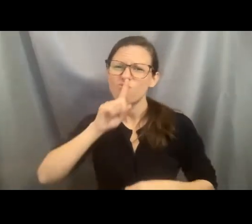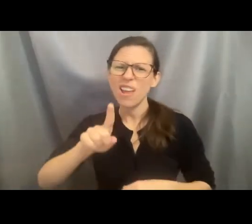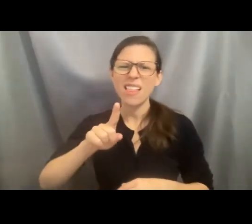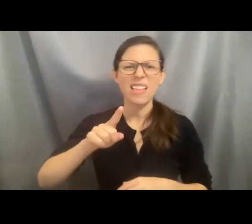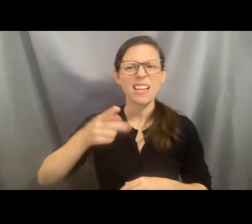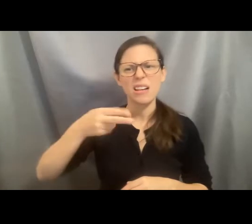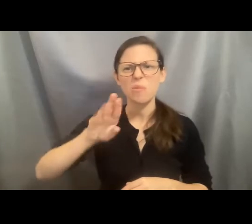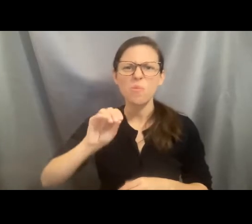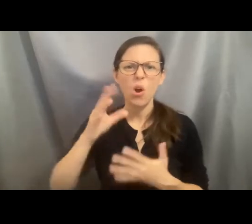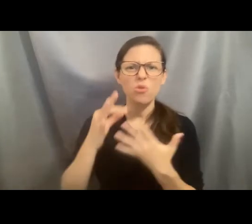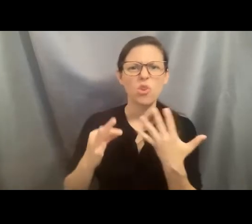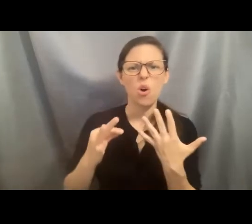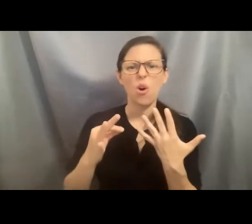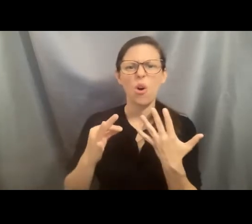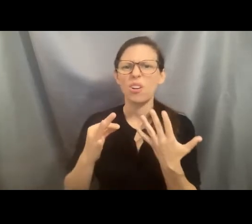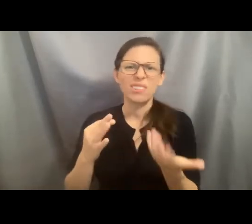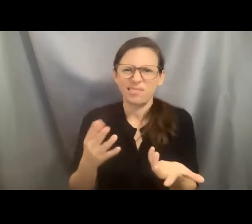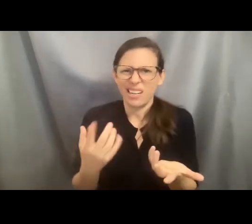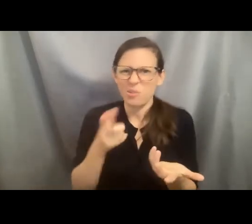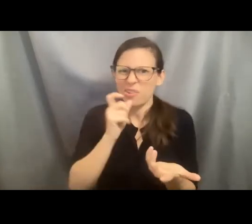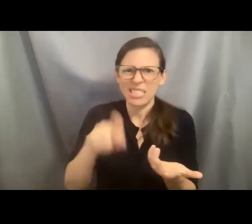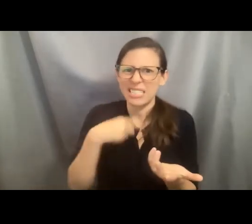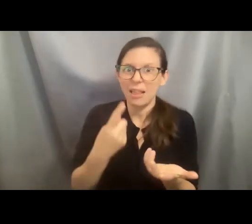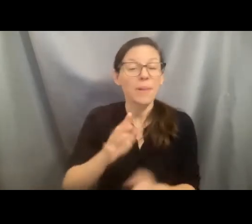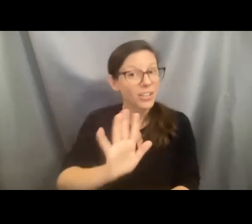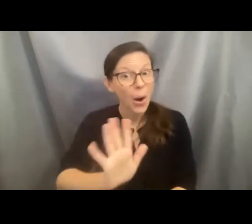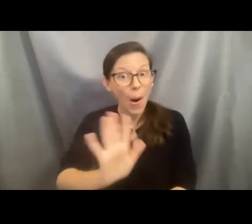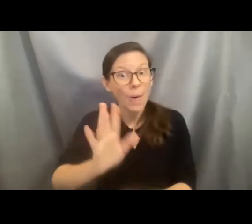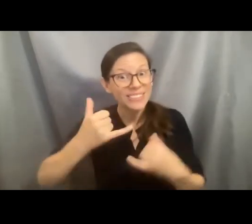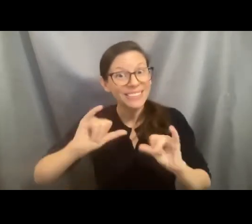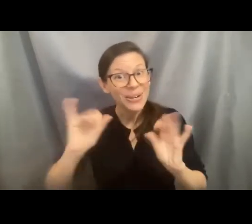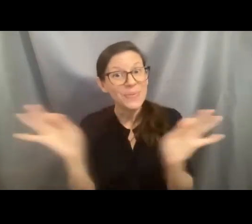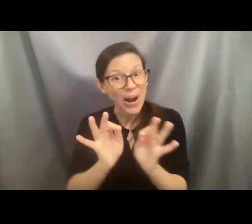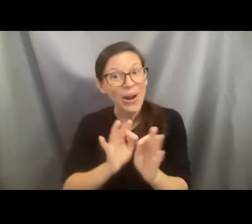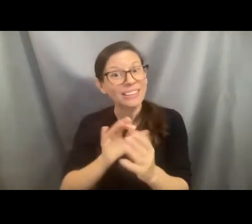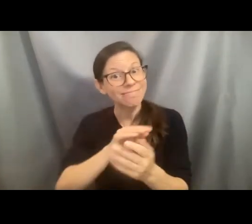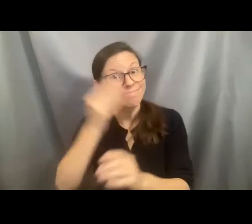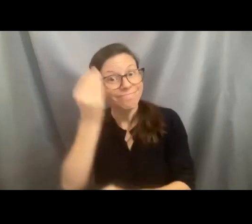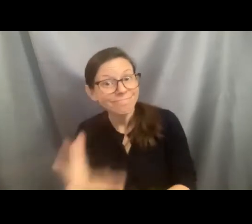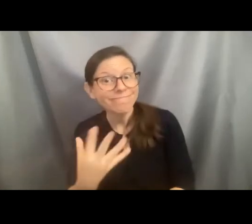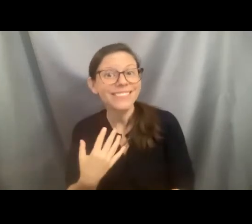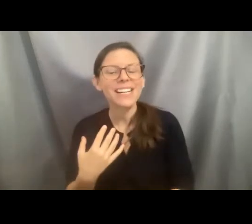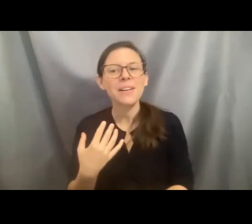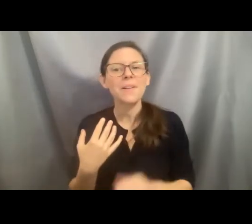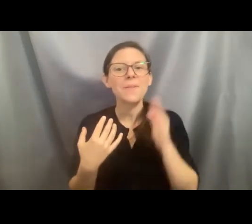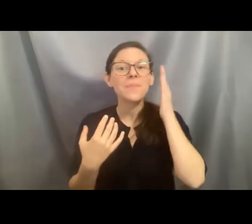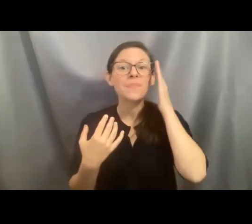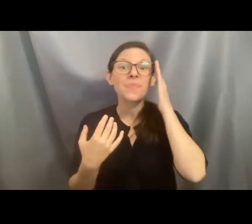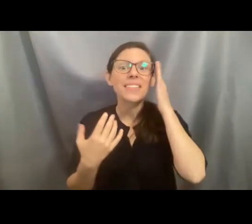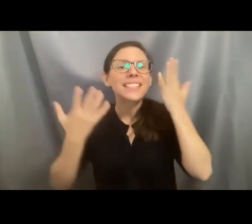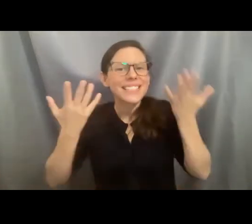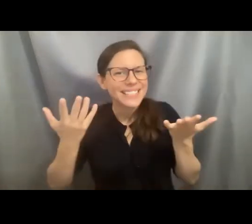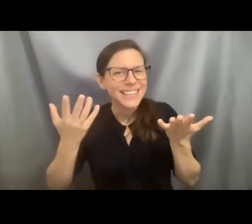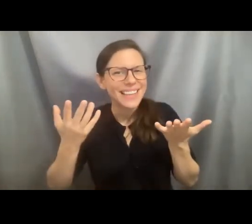pro-choice. She needs to hear from me. And I said, no, she needs to hear from you, you know, because that helps them